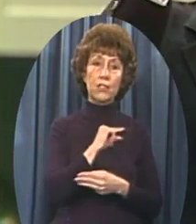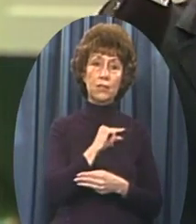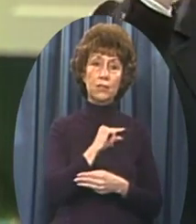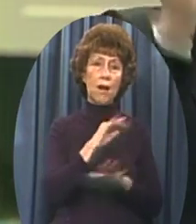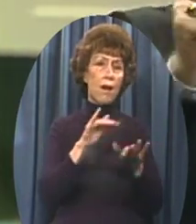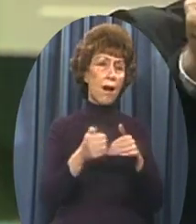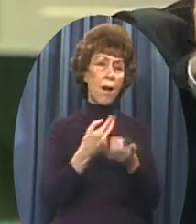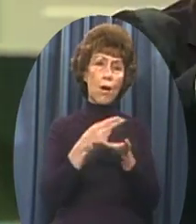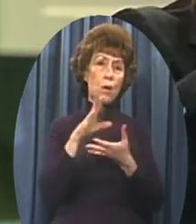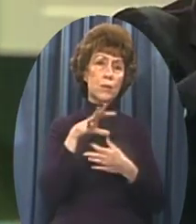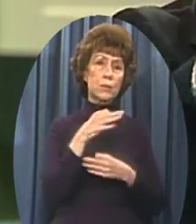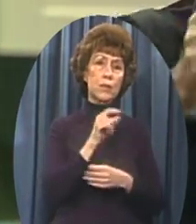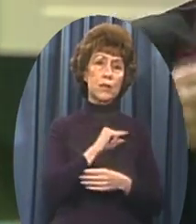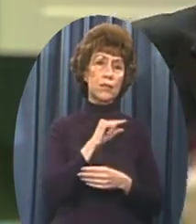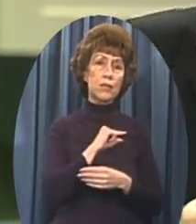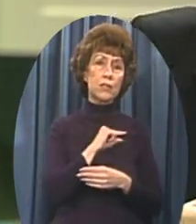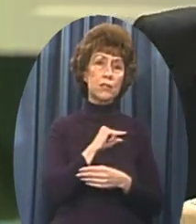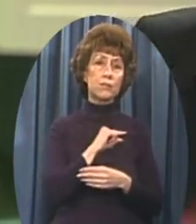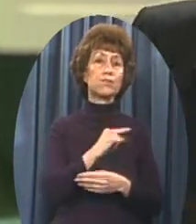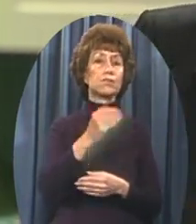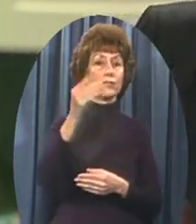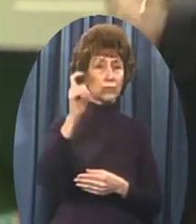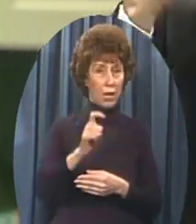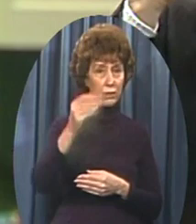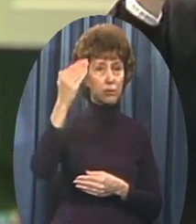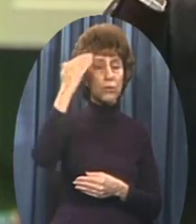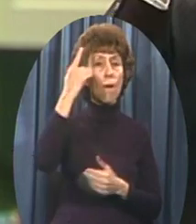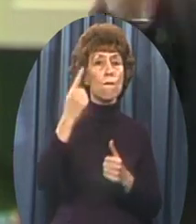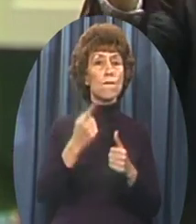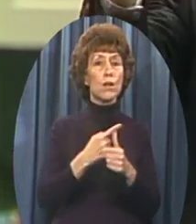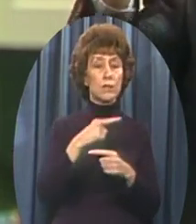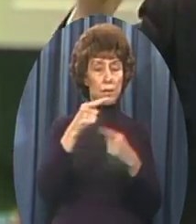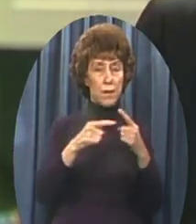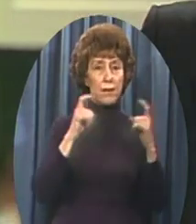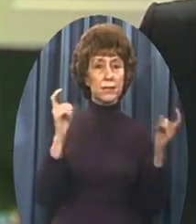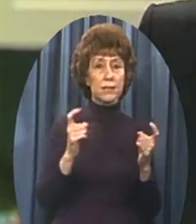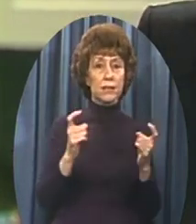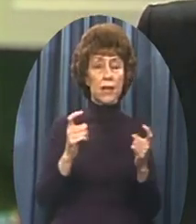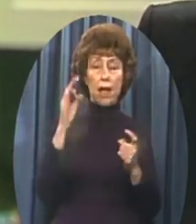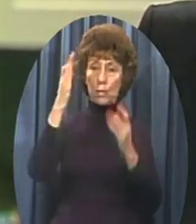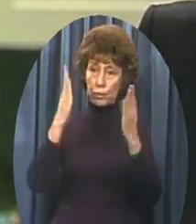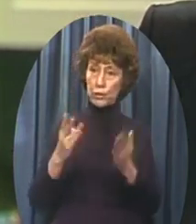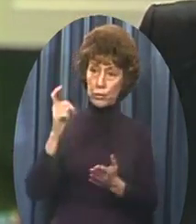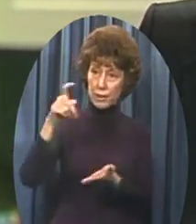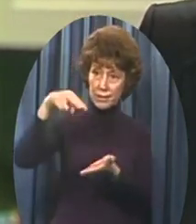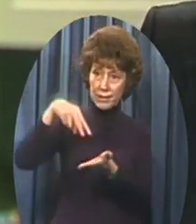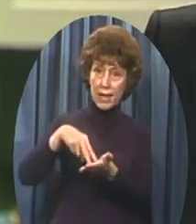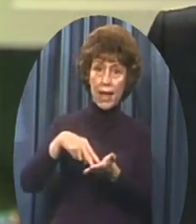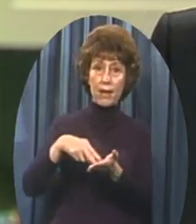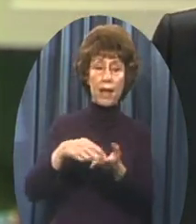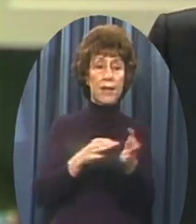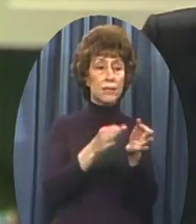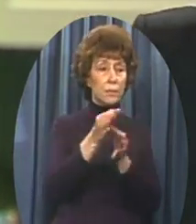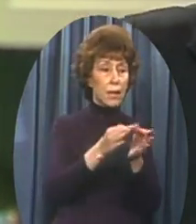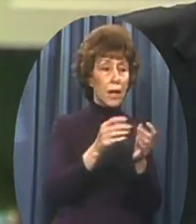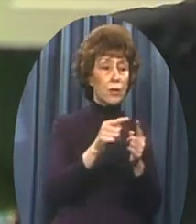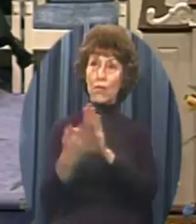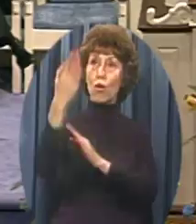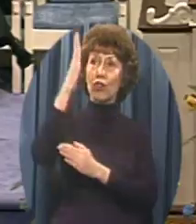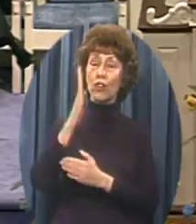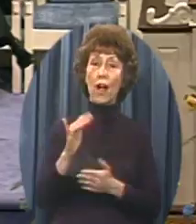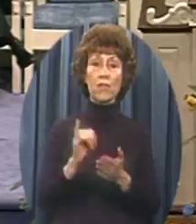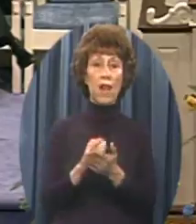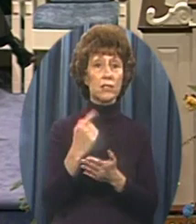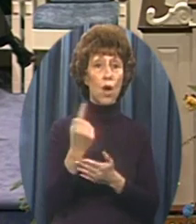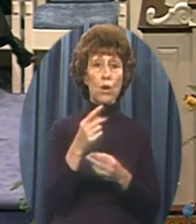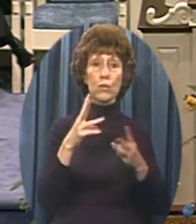how are we going to know what sin is if the preachers don't stand up and tell the people what it is? And that is what we're trying to do. And